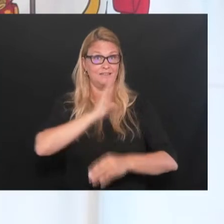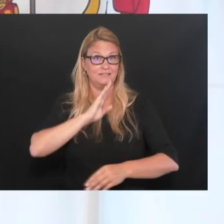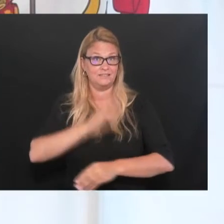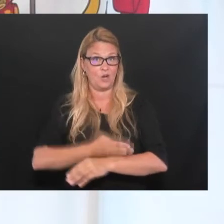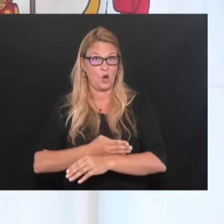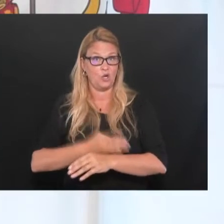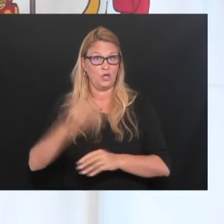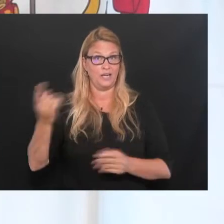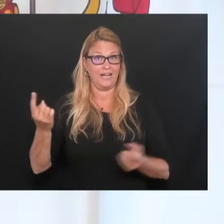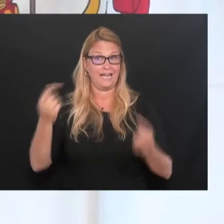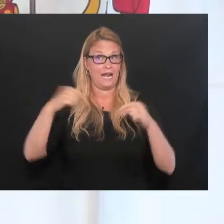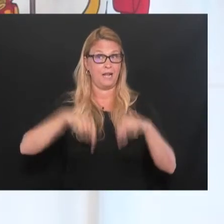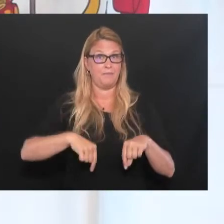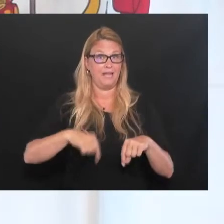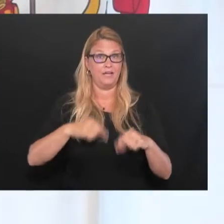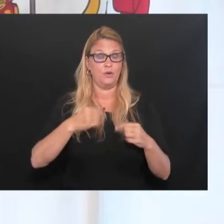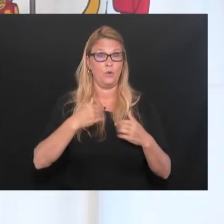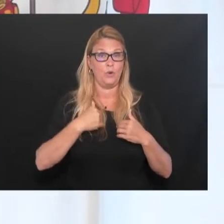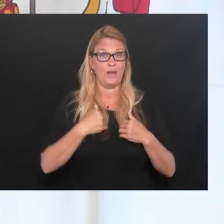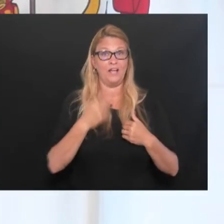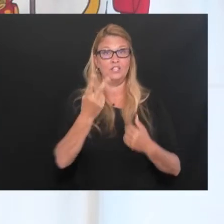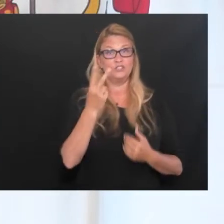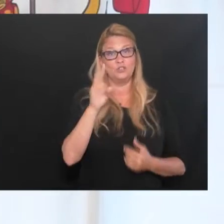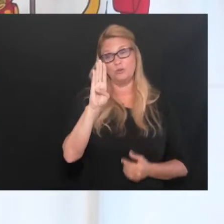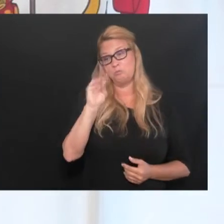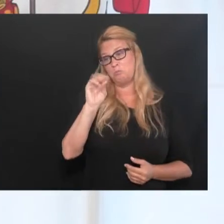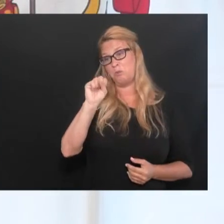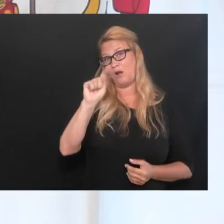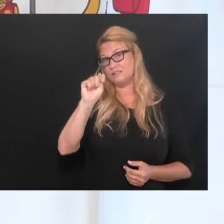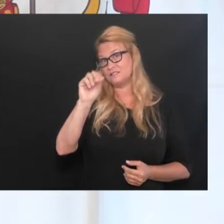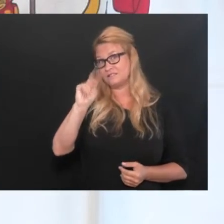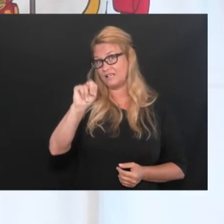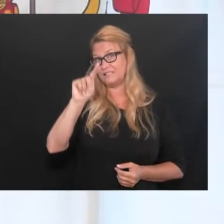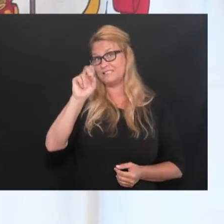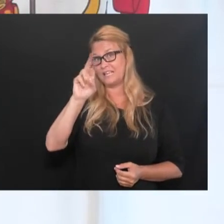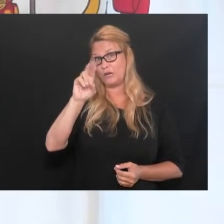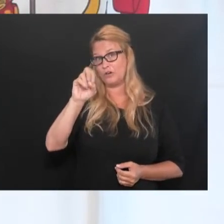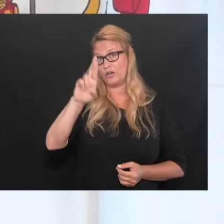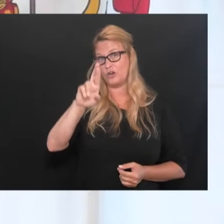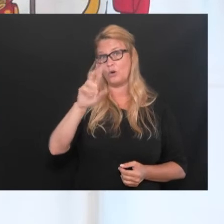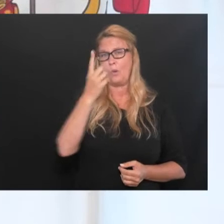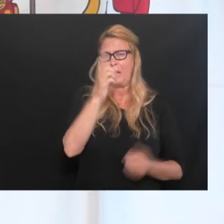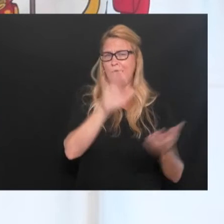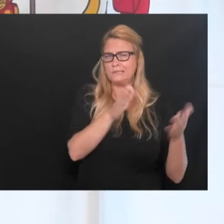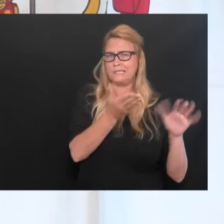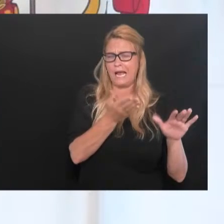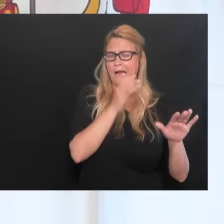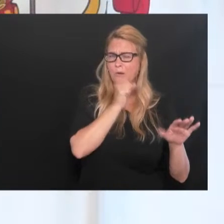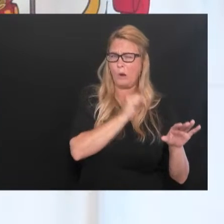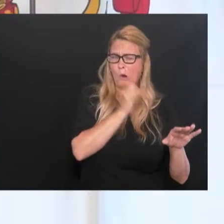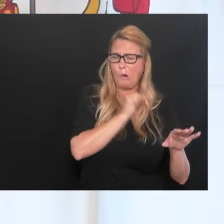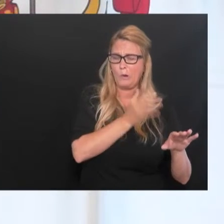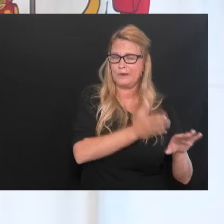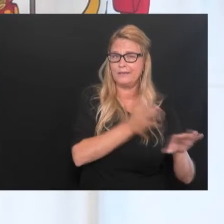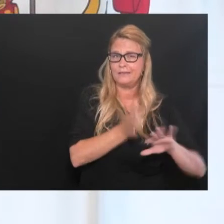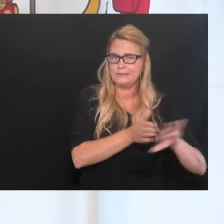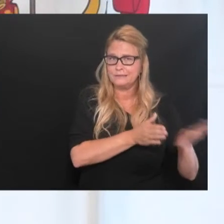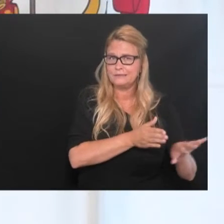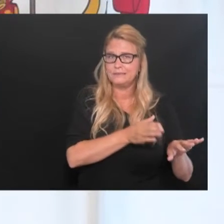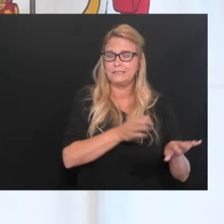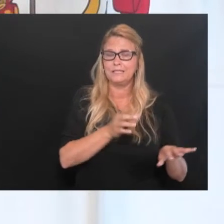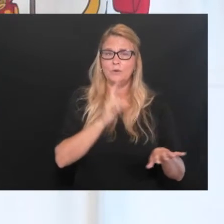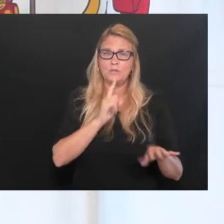walked in. We had 2 little Boston Terriers in the house. Since that time, we've lost one of them and everything. She was pretty old and everything, but